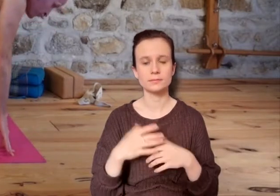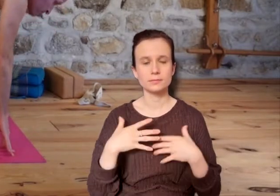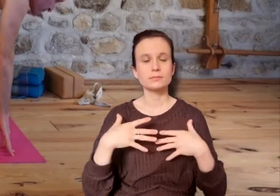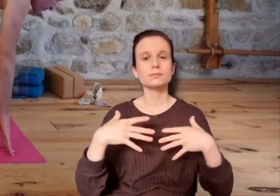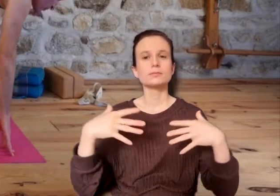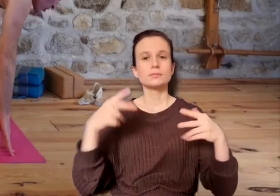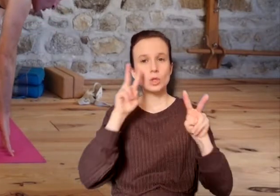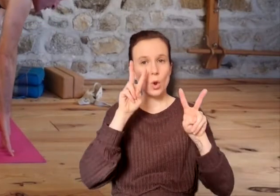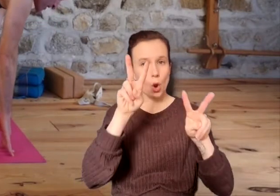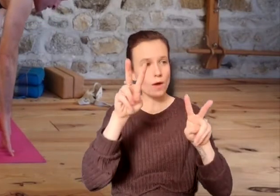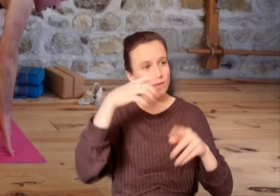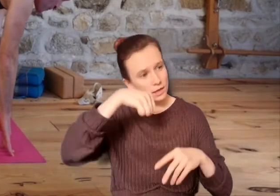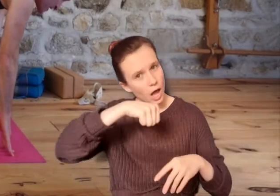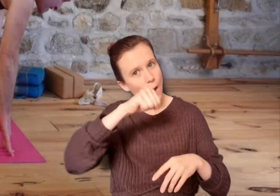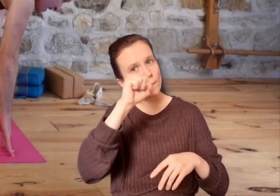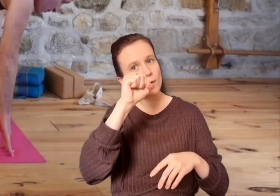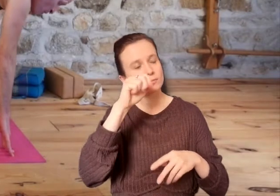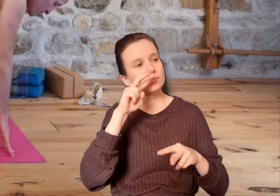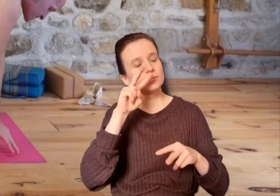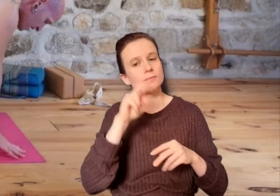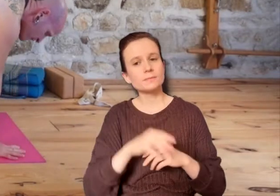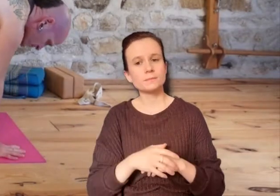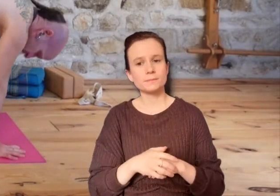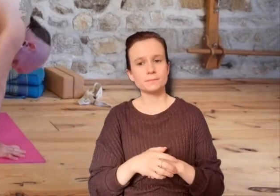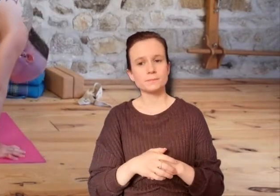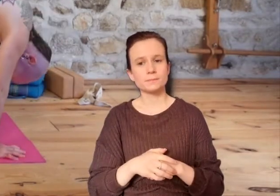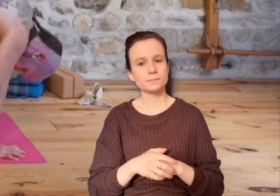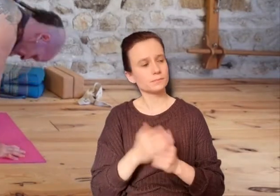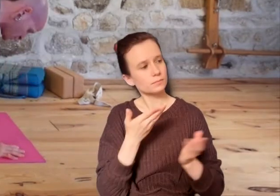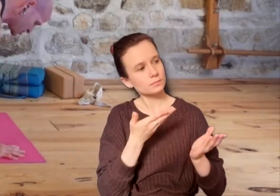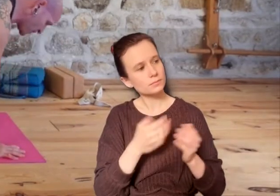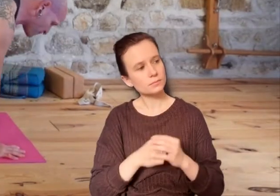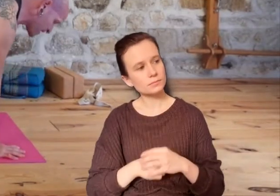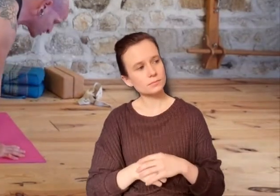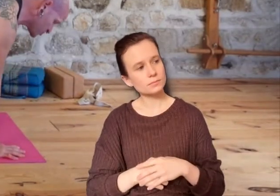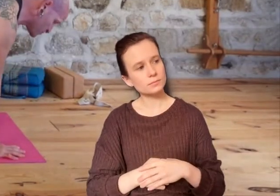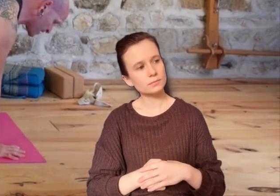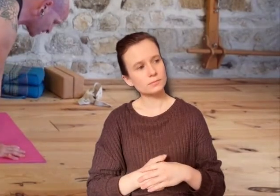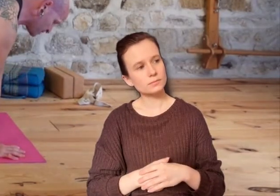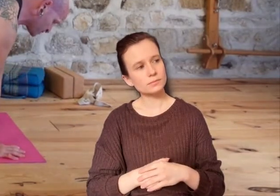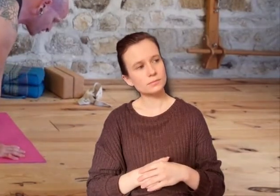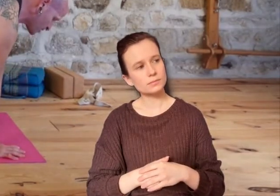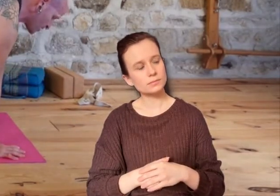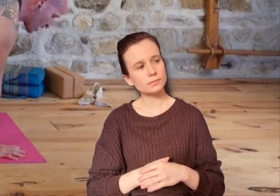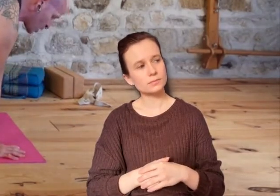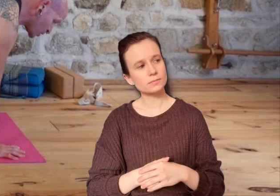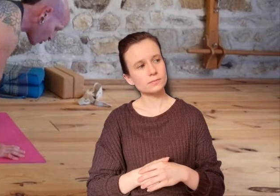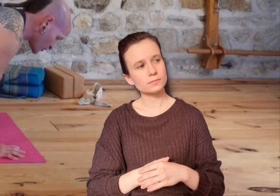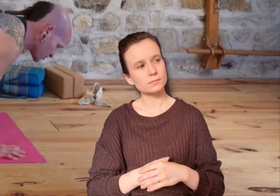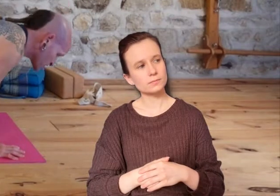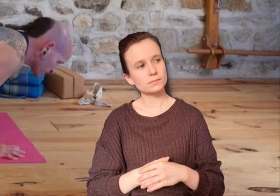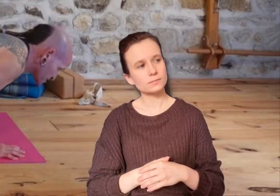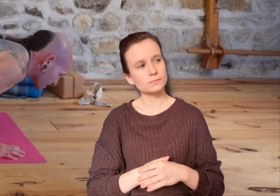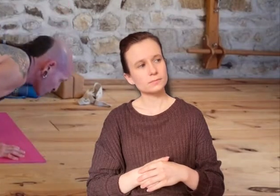forward. On your exhale, take a big step, or this time for me, jump back into a plank.